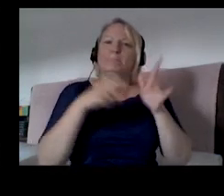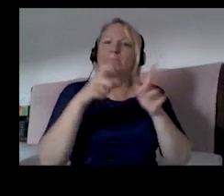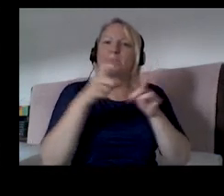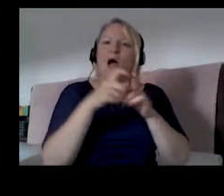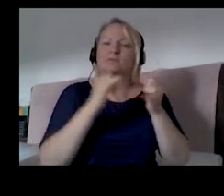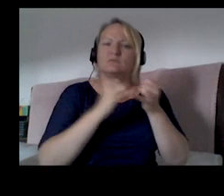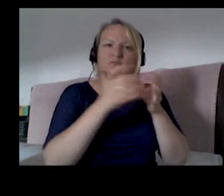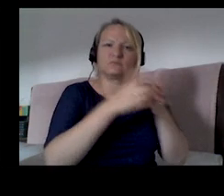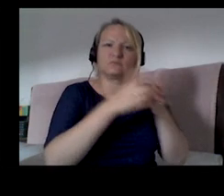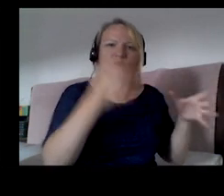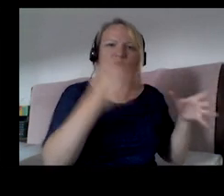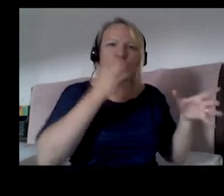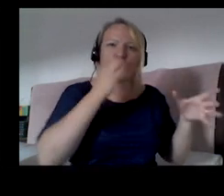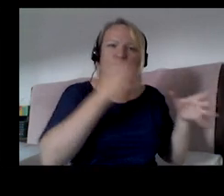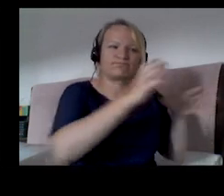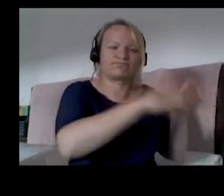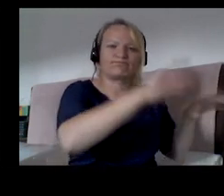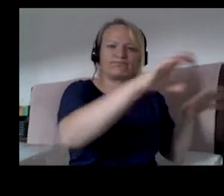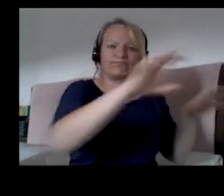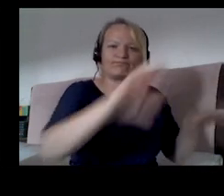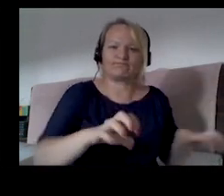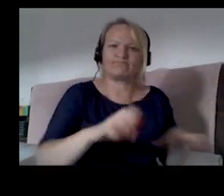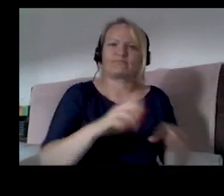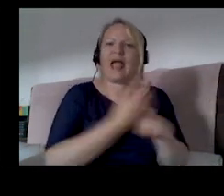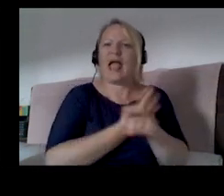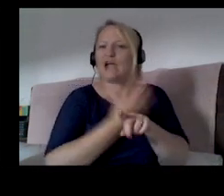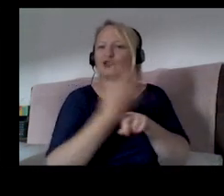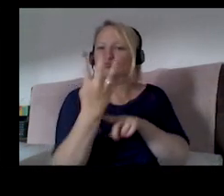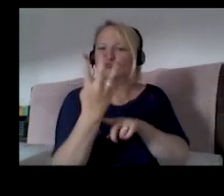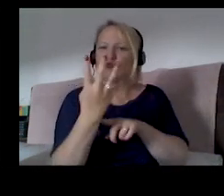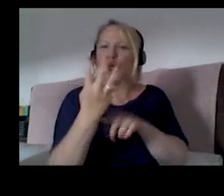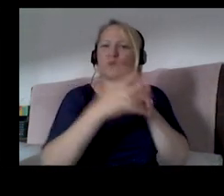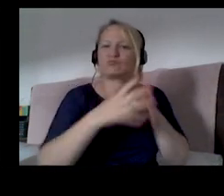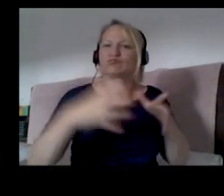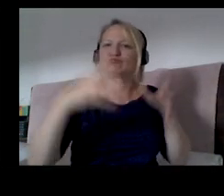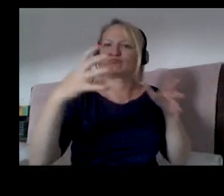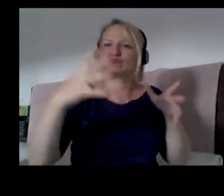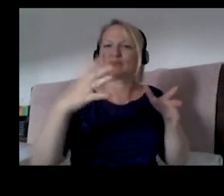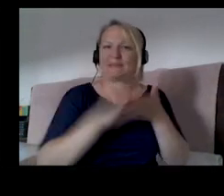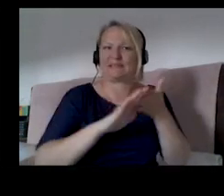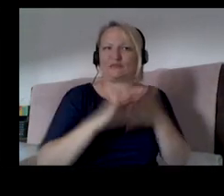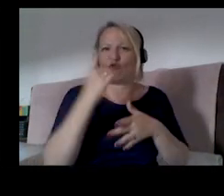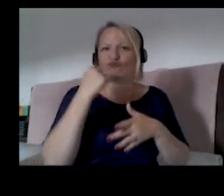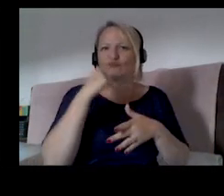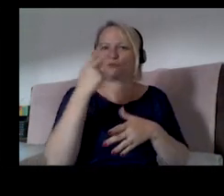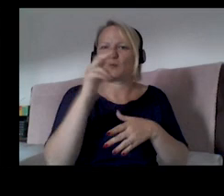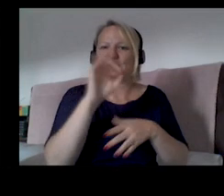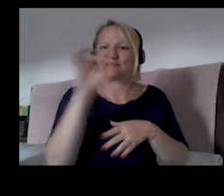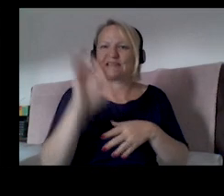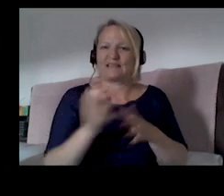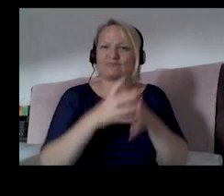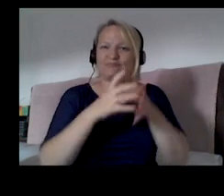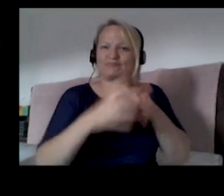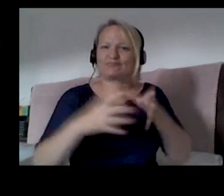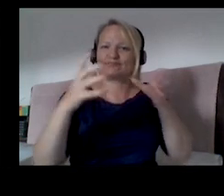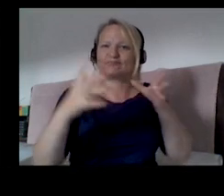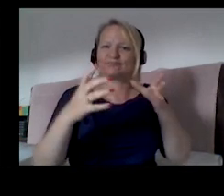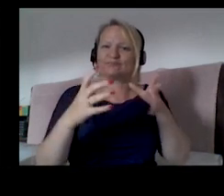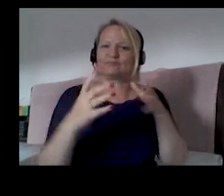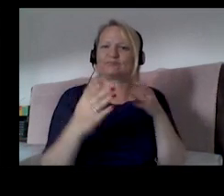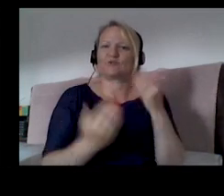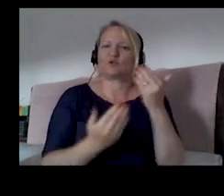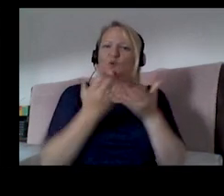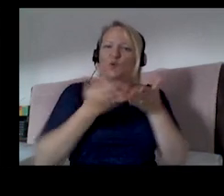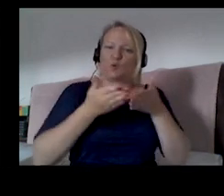representing a 40% increase, 80 kilometers of new hedgerow then lost, 120%